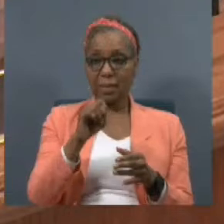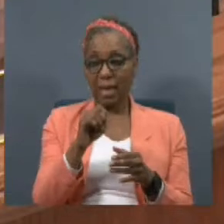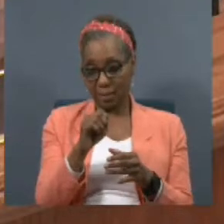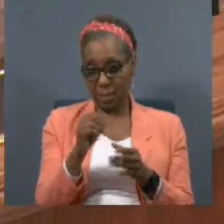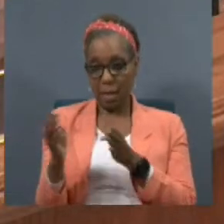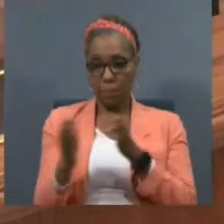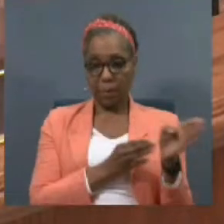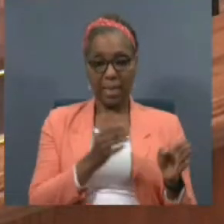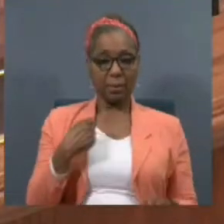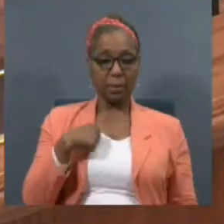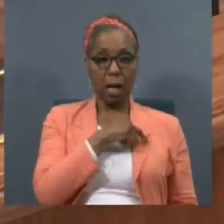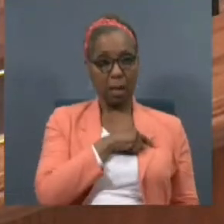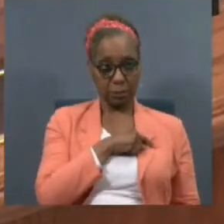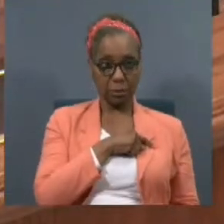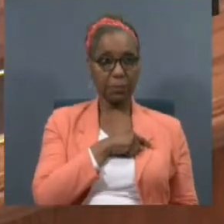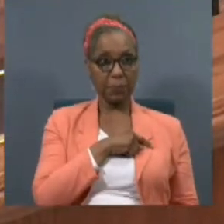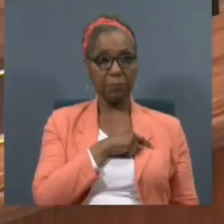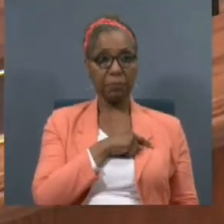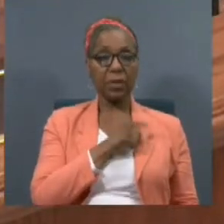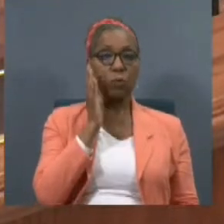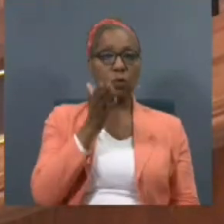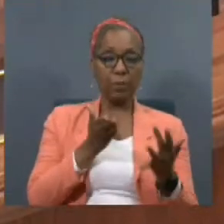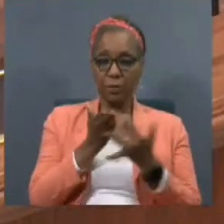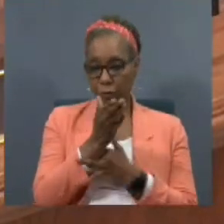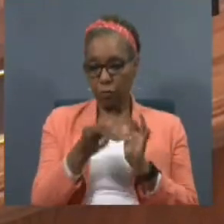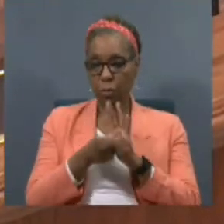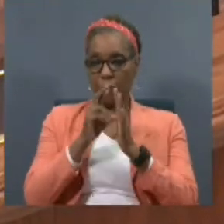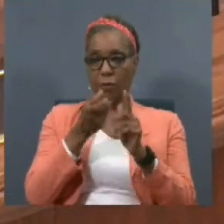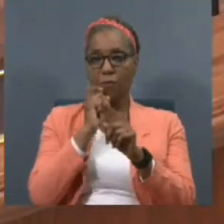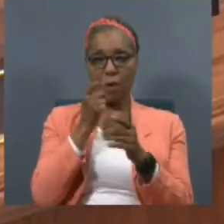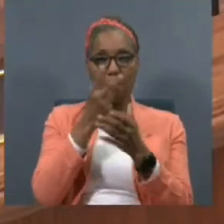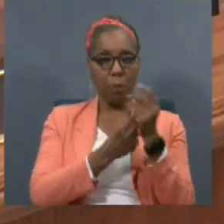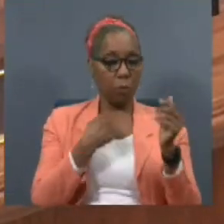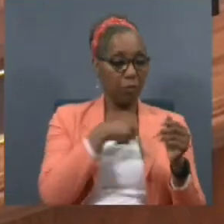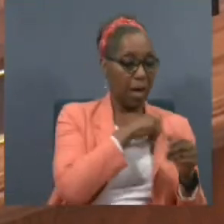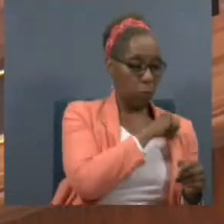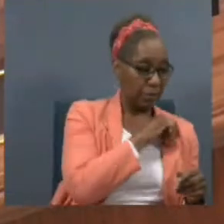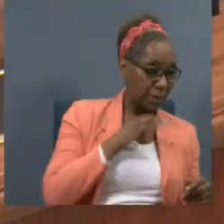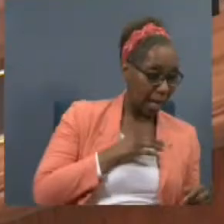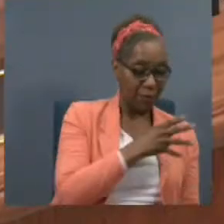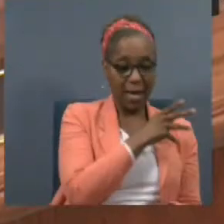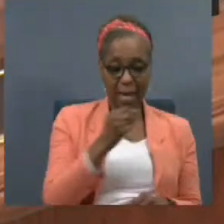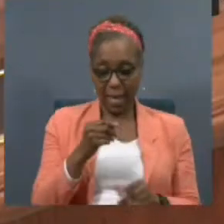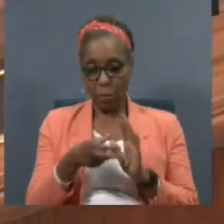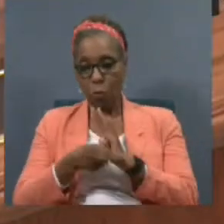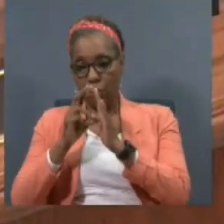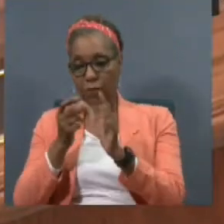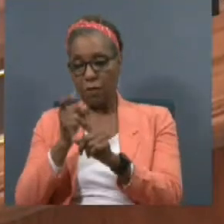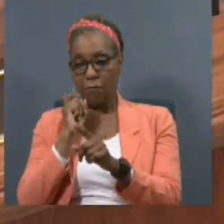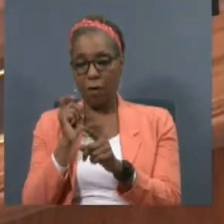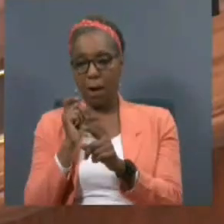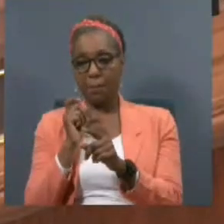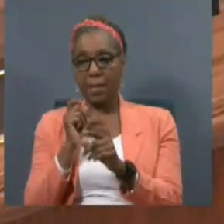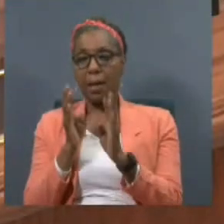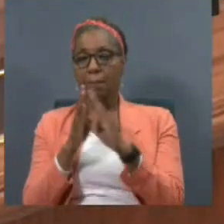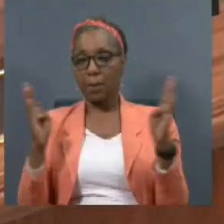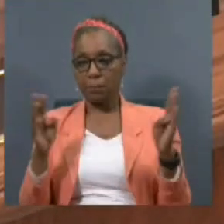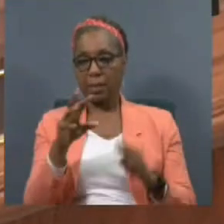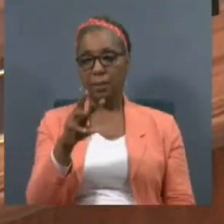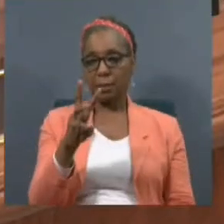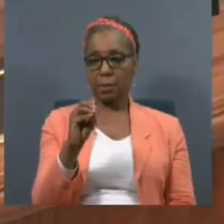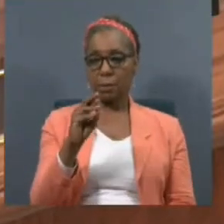Okay. It would go through review from both our staff, it would go through review from Public Works